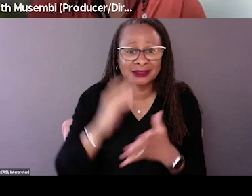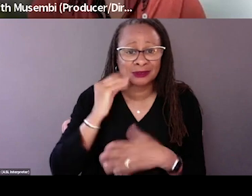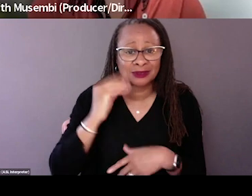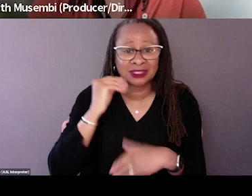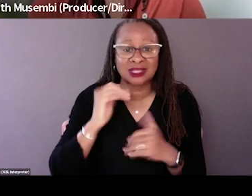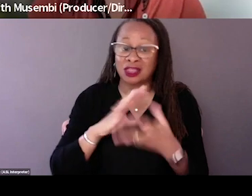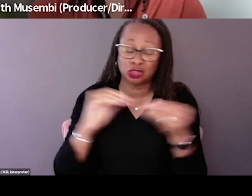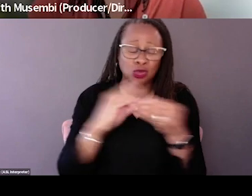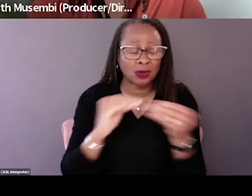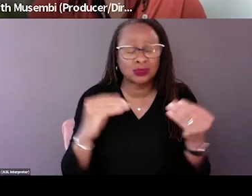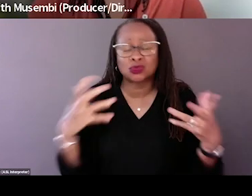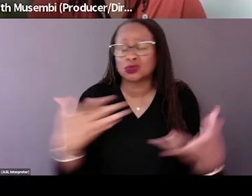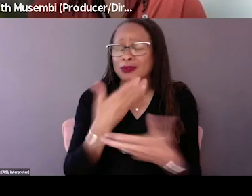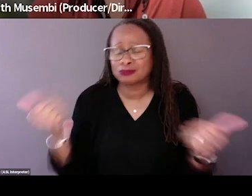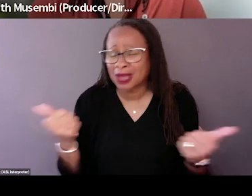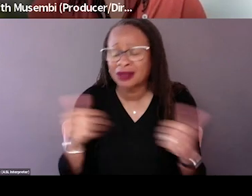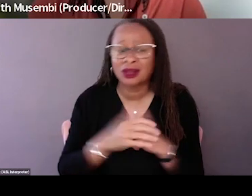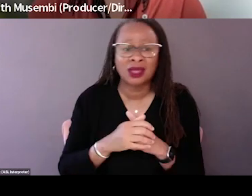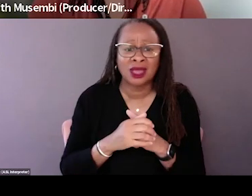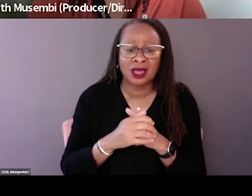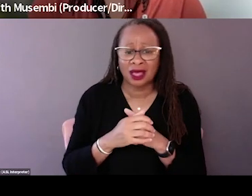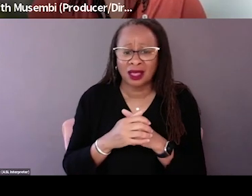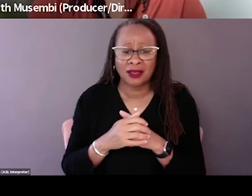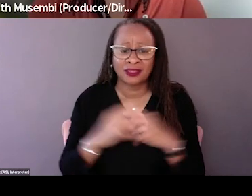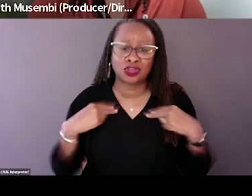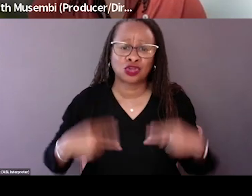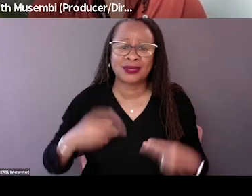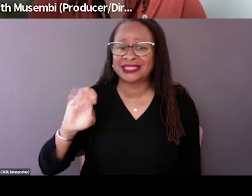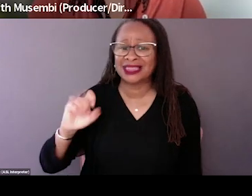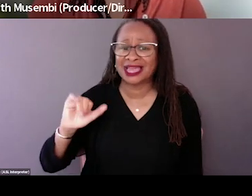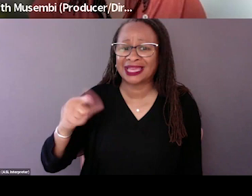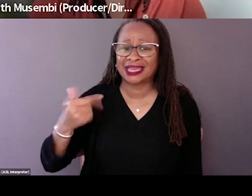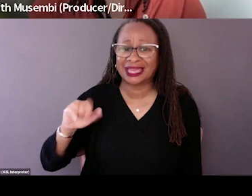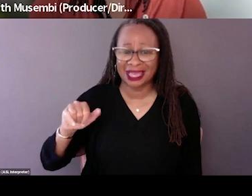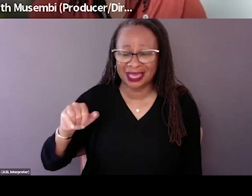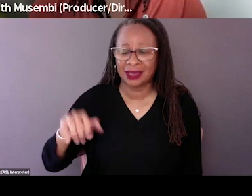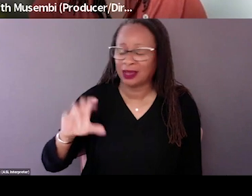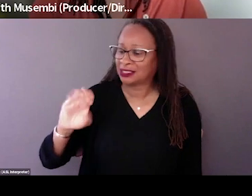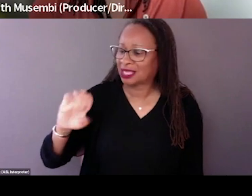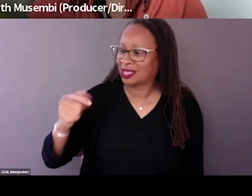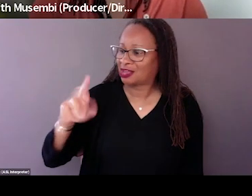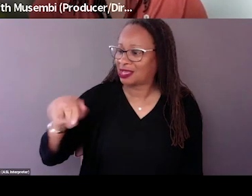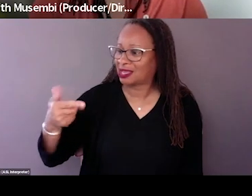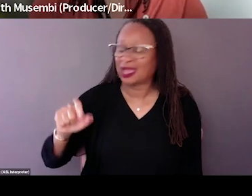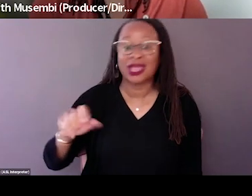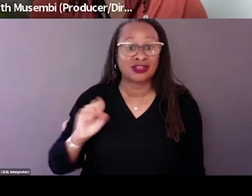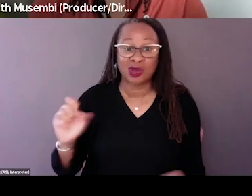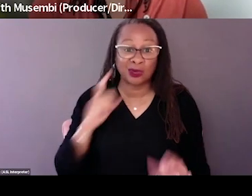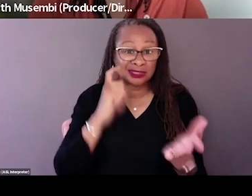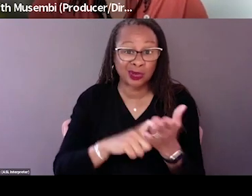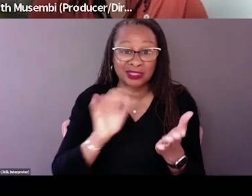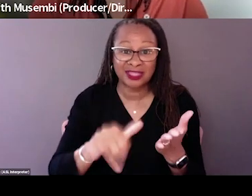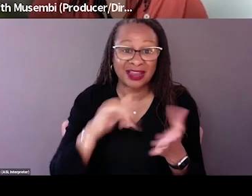much richer. Faith, you and Selenge, we no one else had spotted that elephant and that incredible story